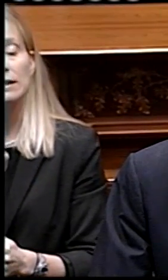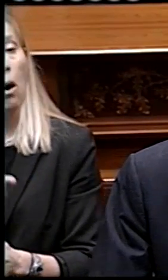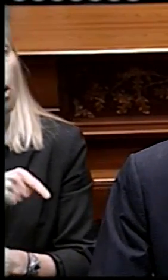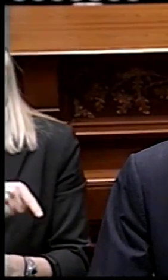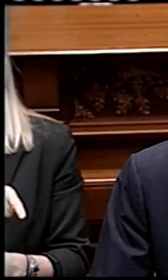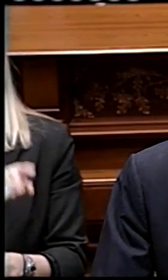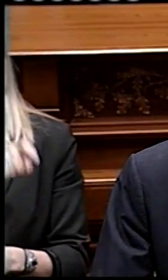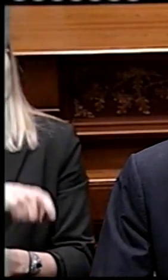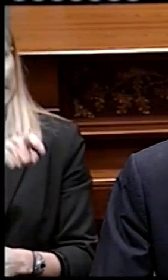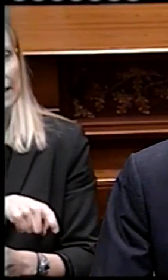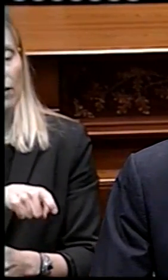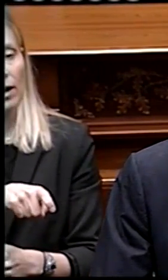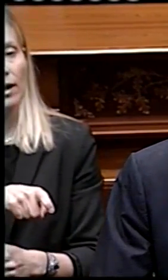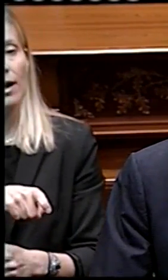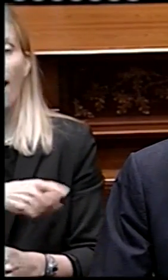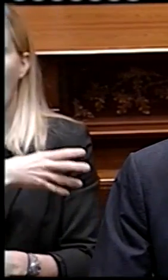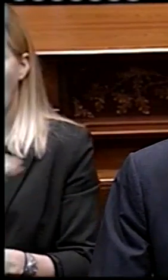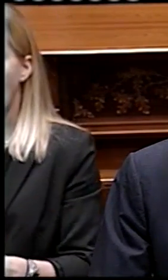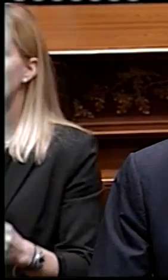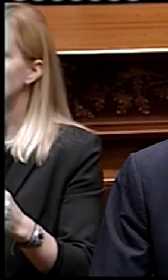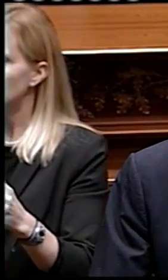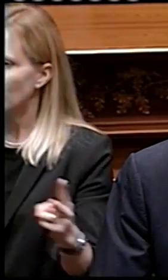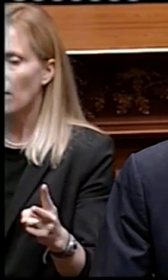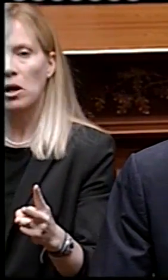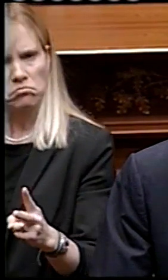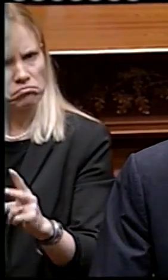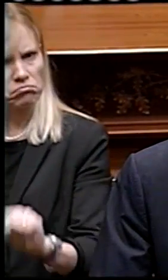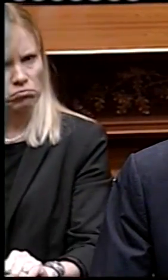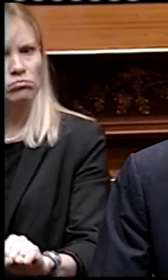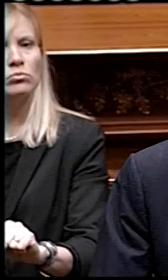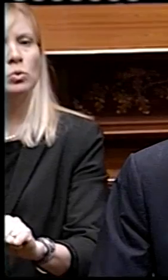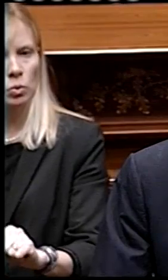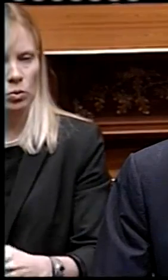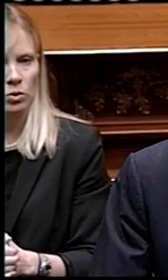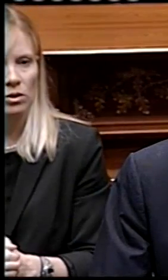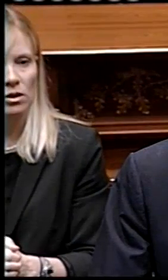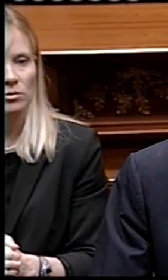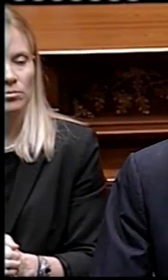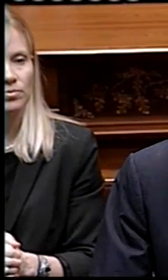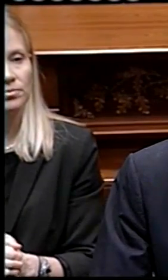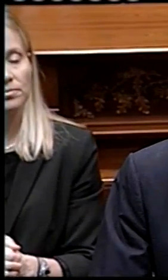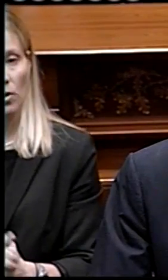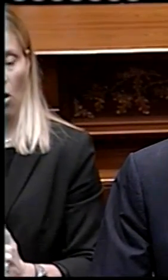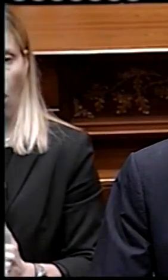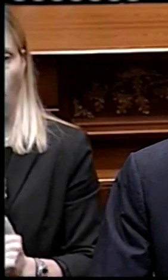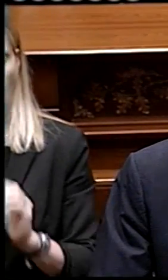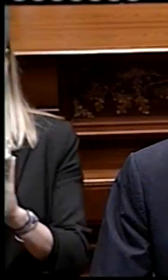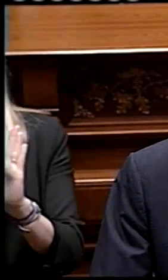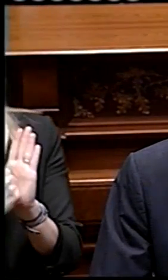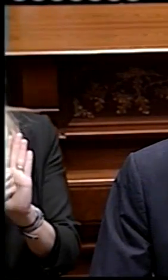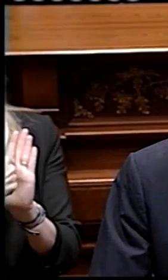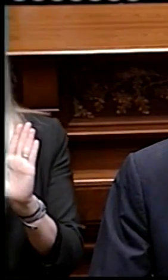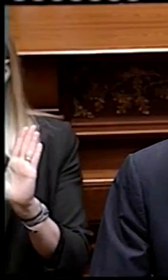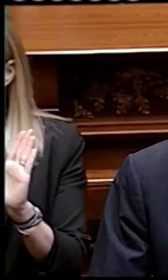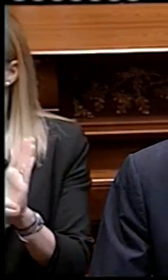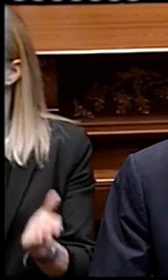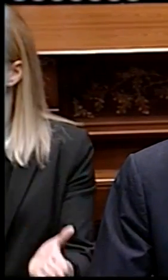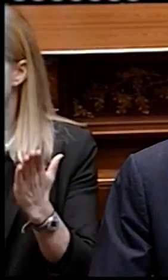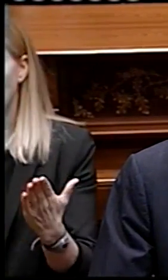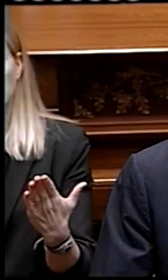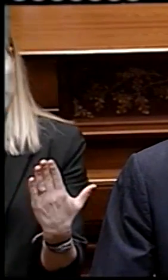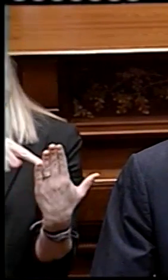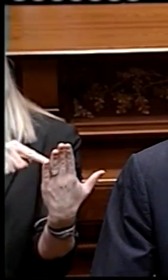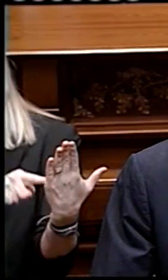very necessary and very doable. In our agenda, each of you will probably